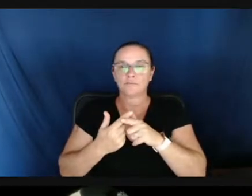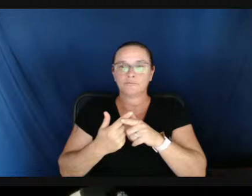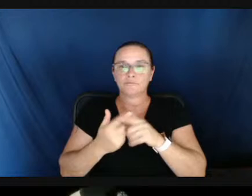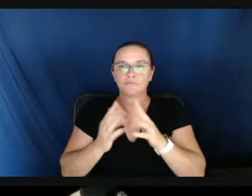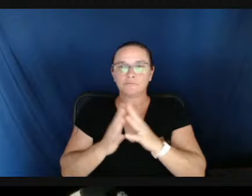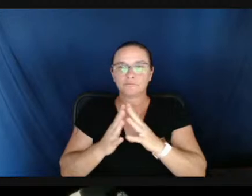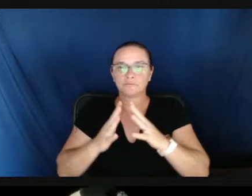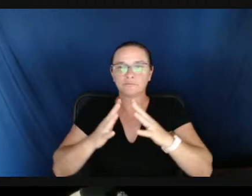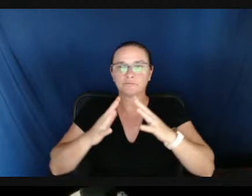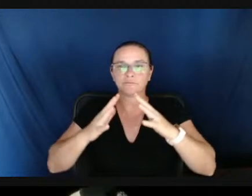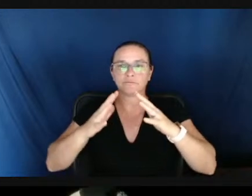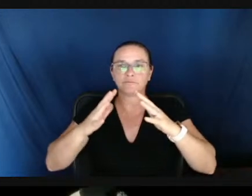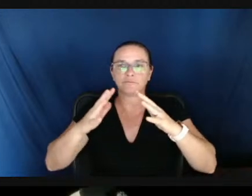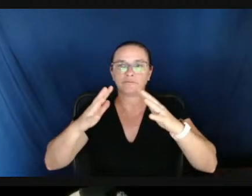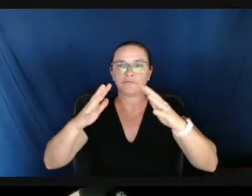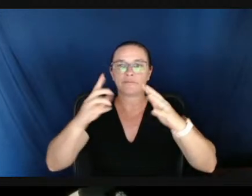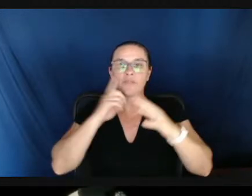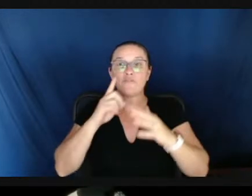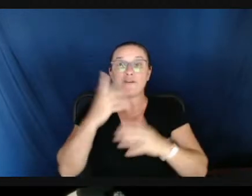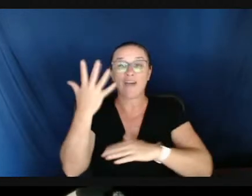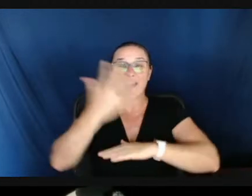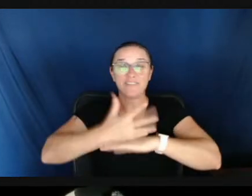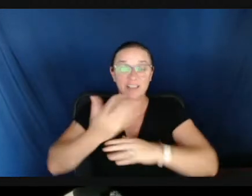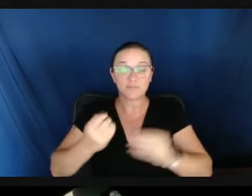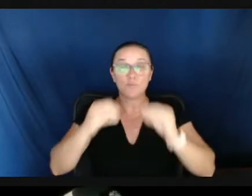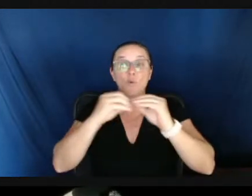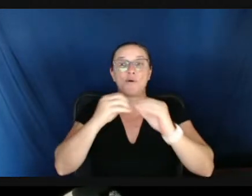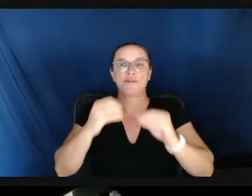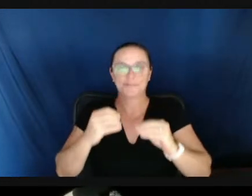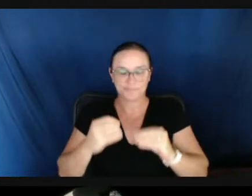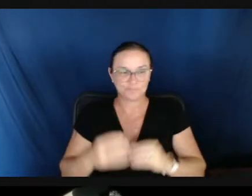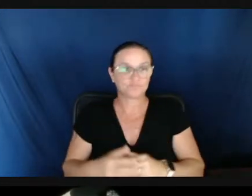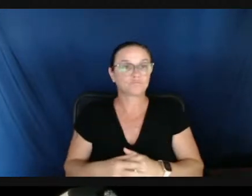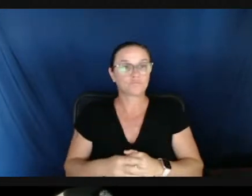inflating for 5 days beyond that before it fountained. So that's the far